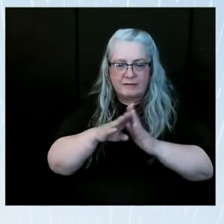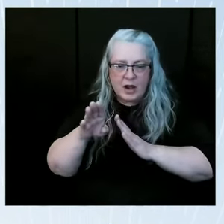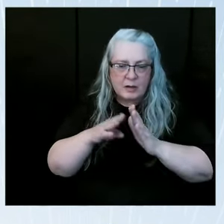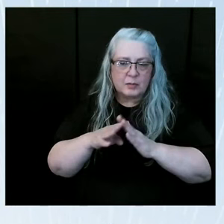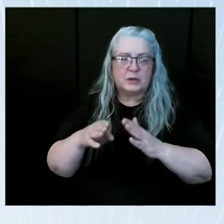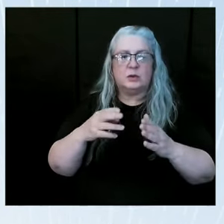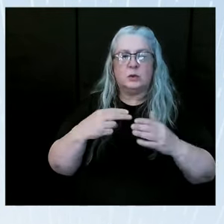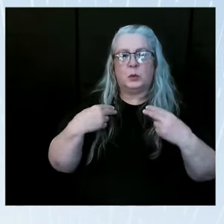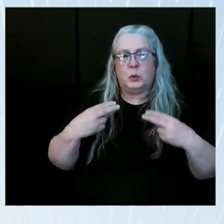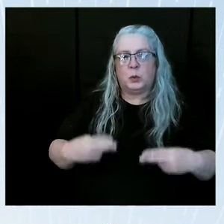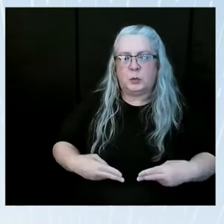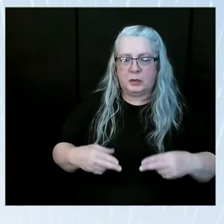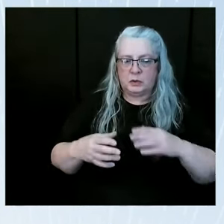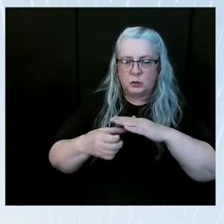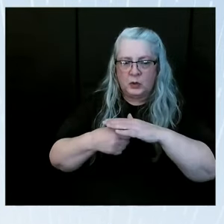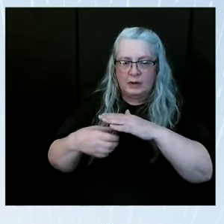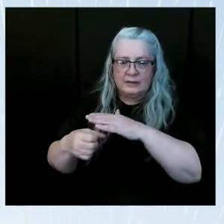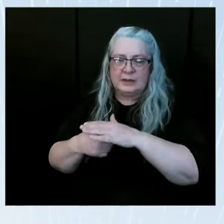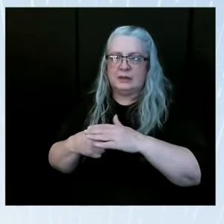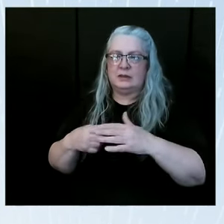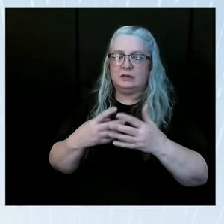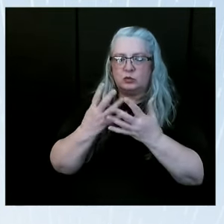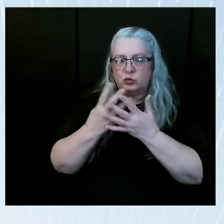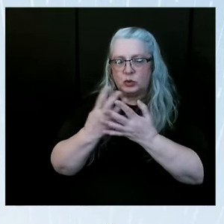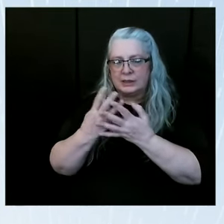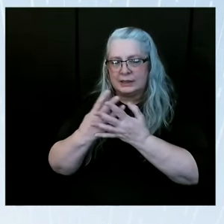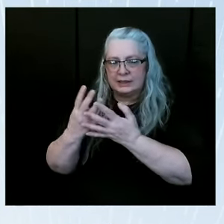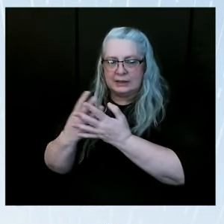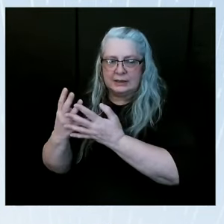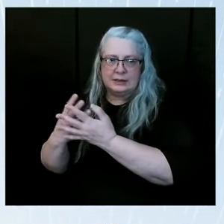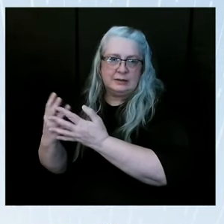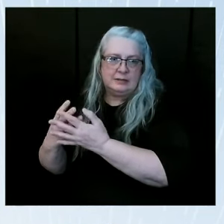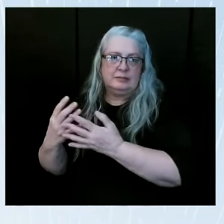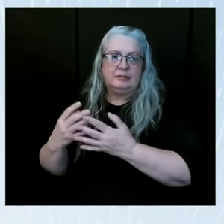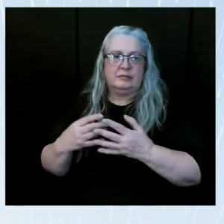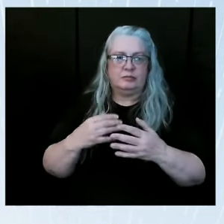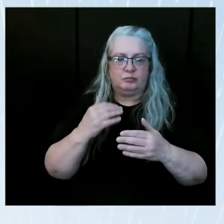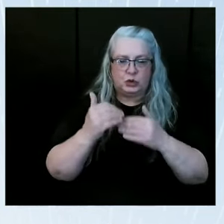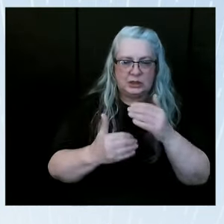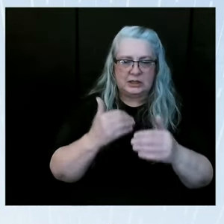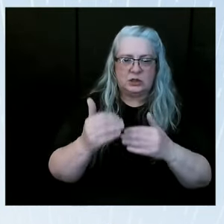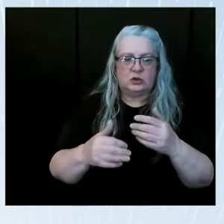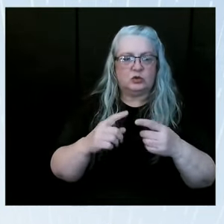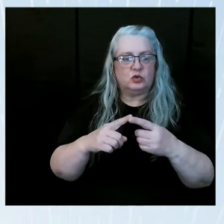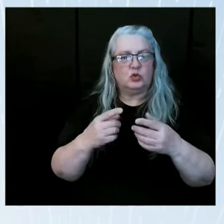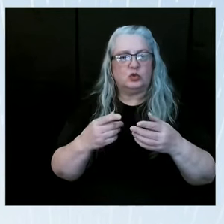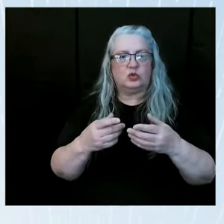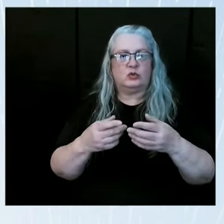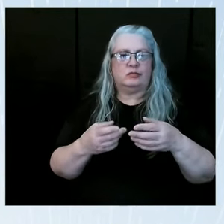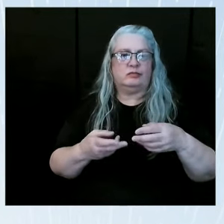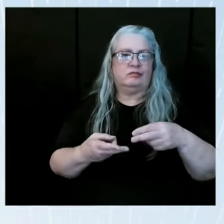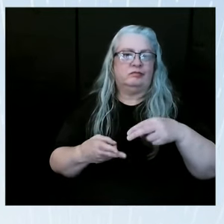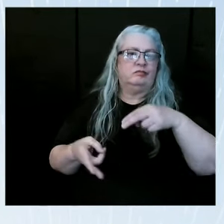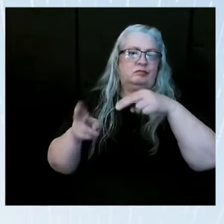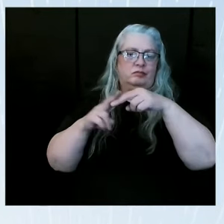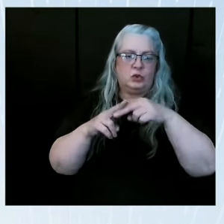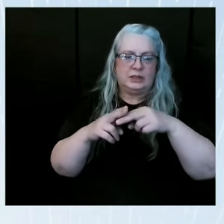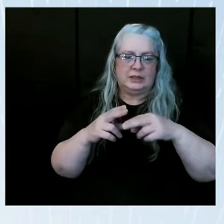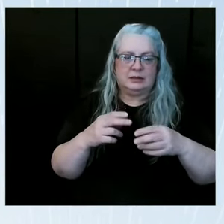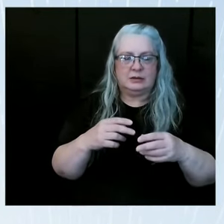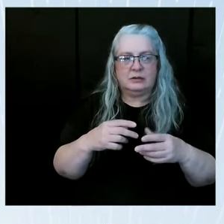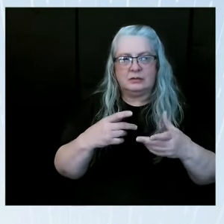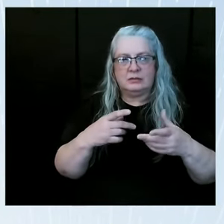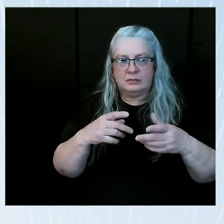practices across all federal enforcement agencies. It will also serve as a model for our state, local, territorial,